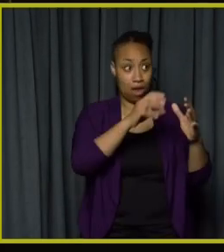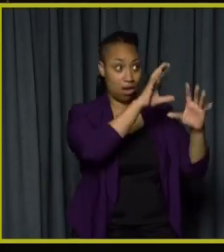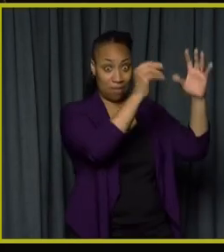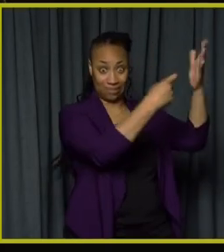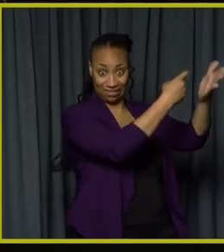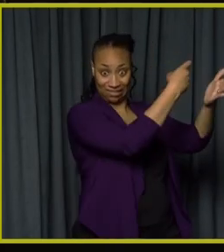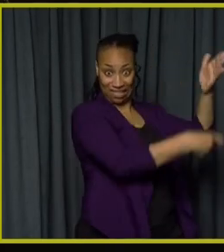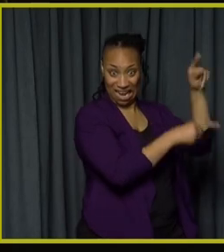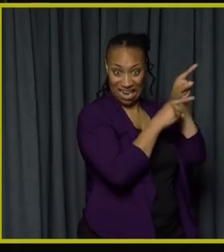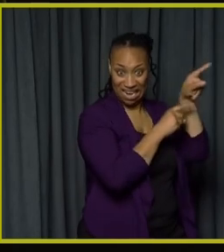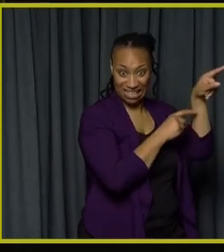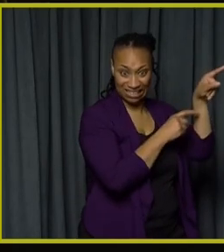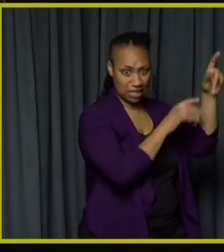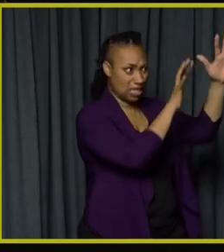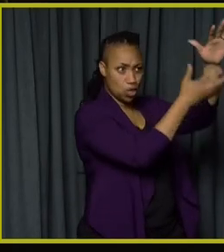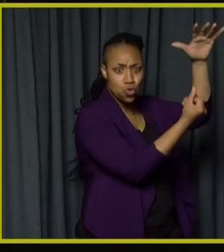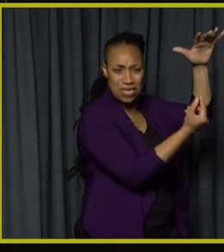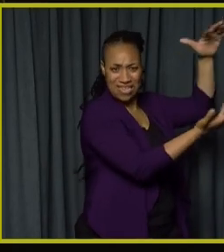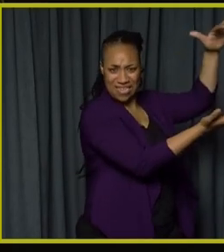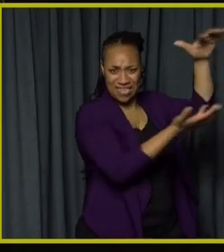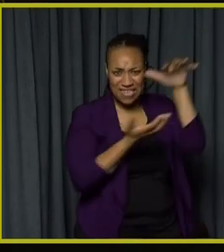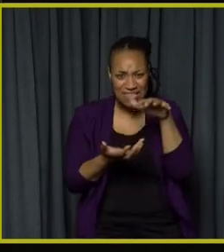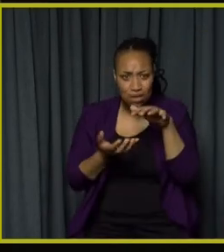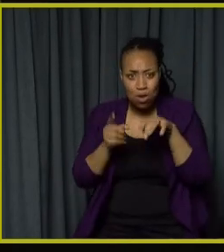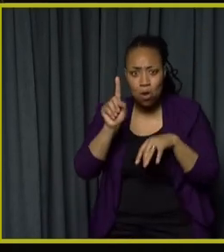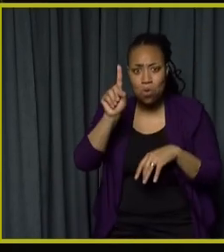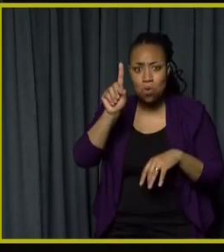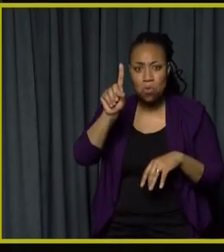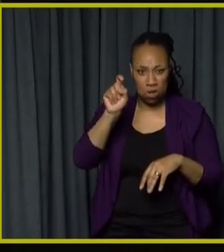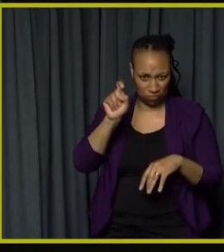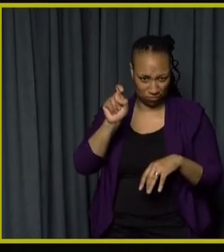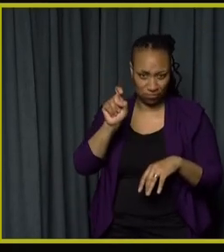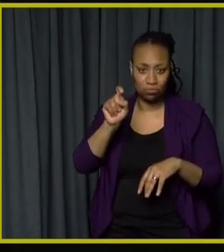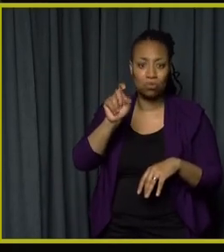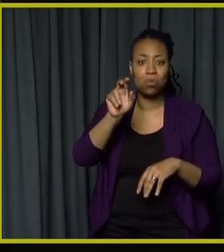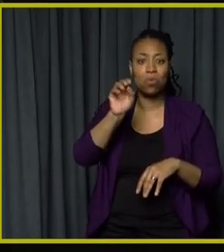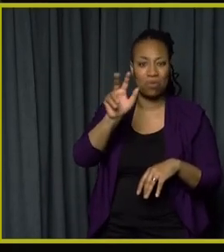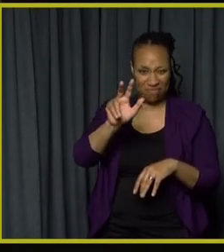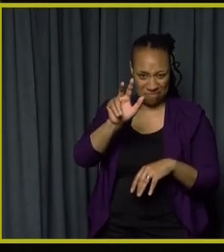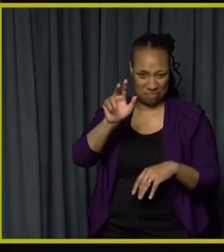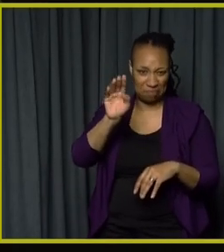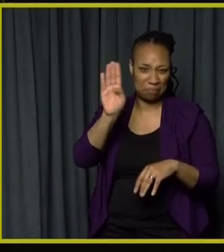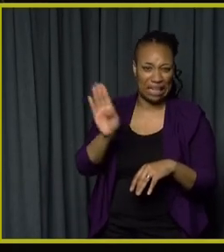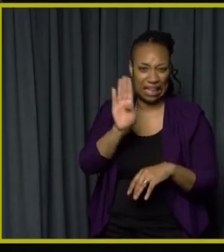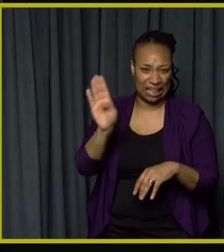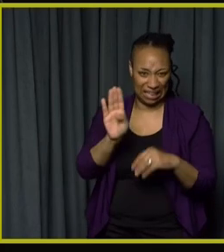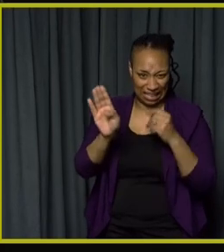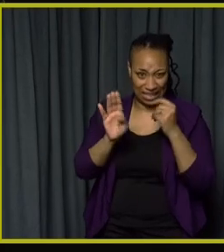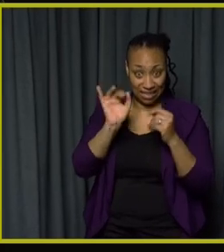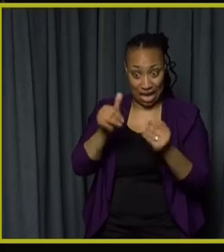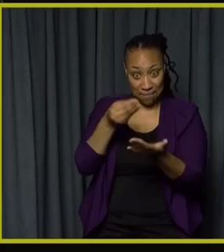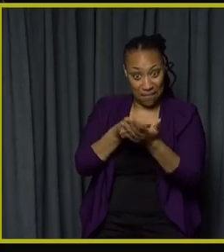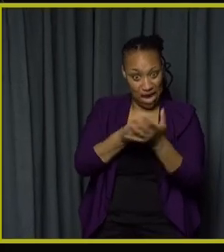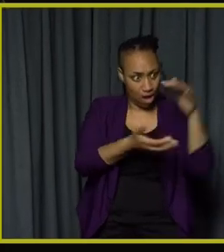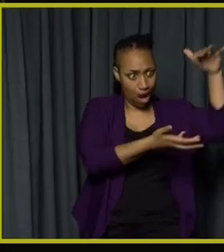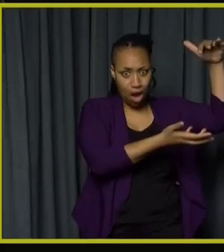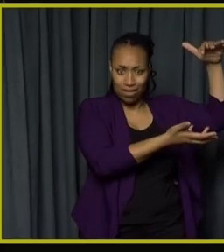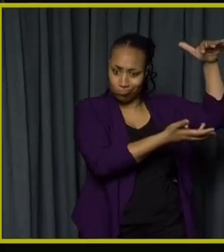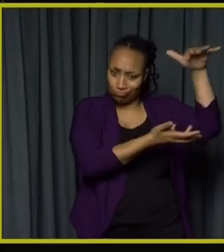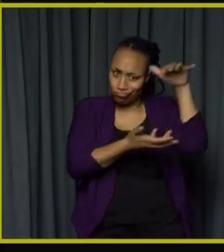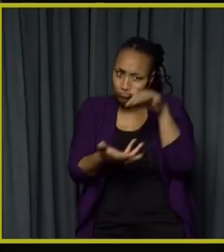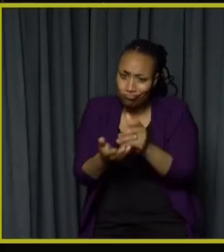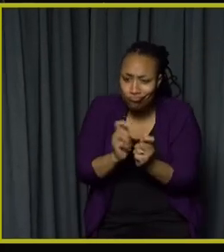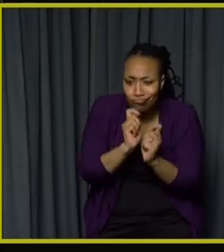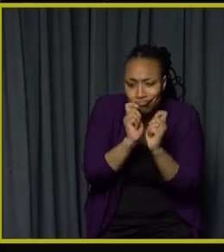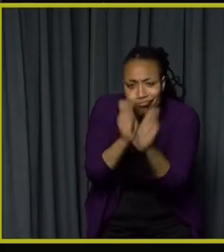we would raise $130 billion per year. This would be more than enough resources to fund the $100 billion we